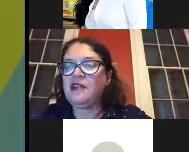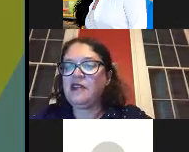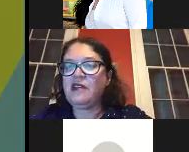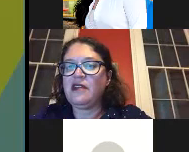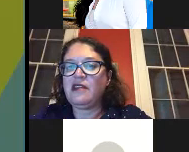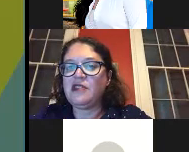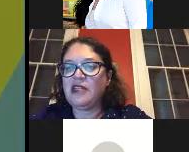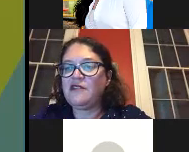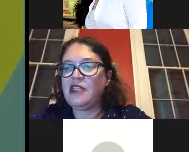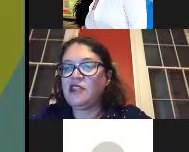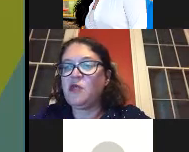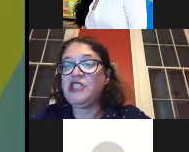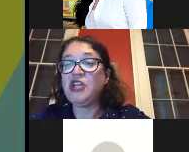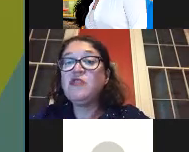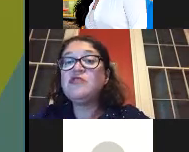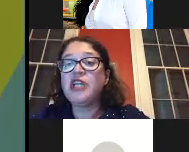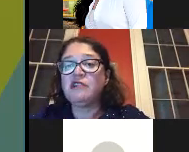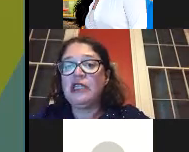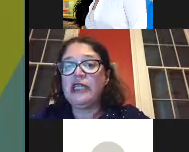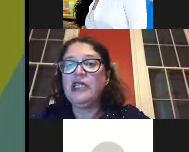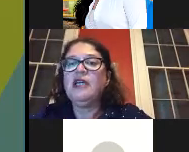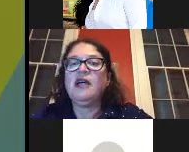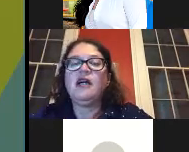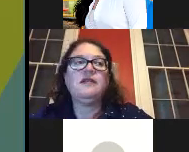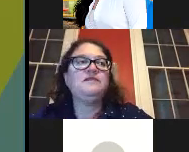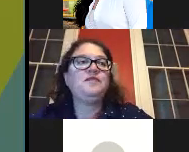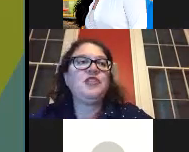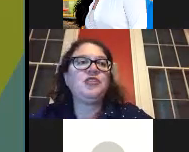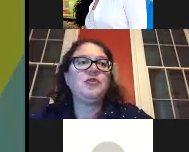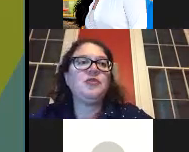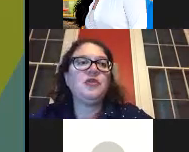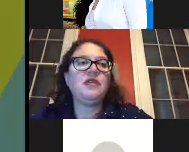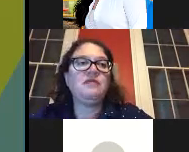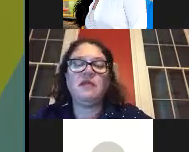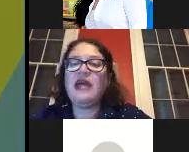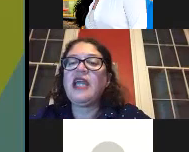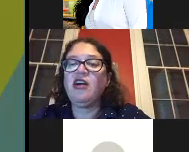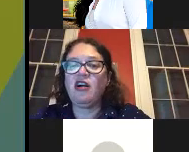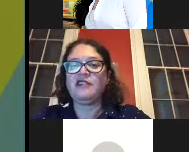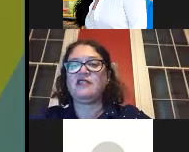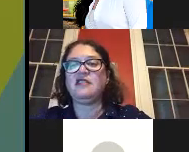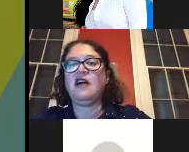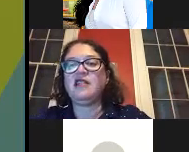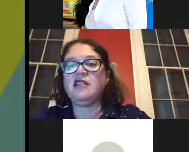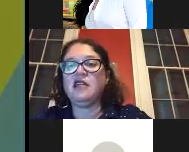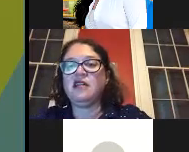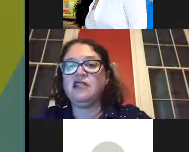kinds of things. We don't generally do, the Medicaid office does